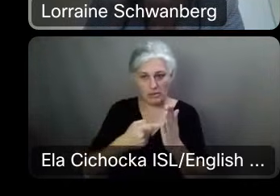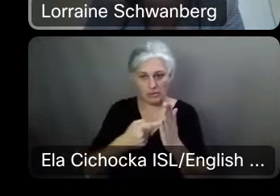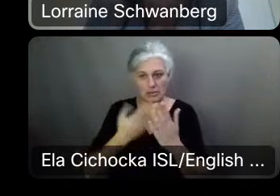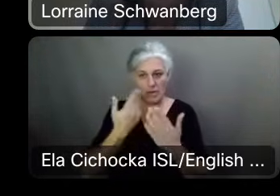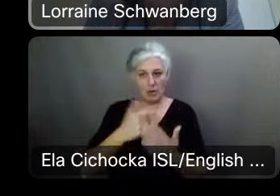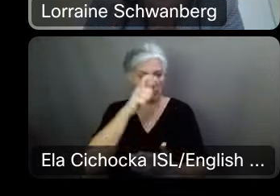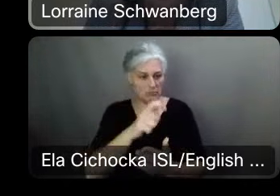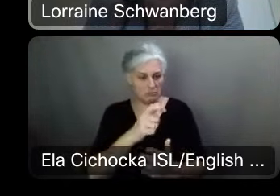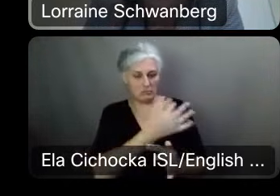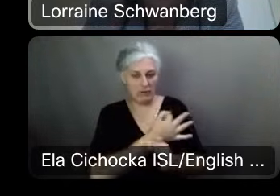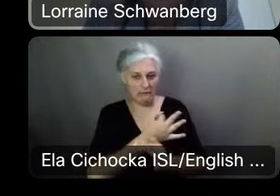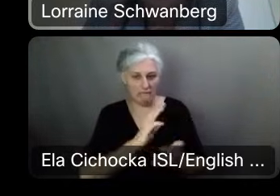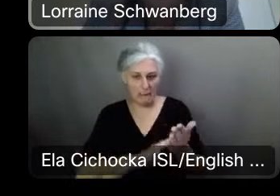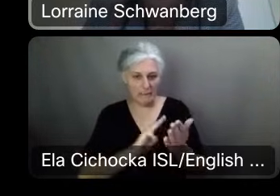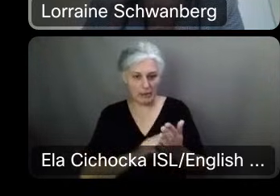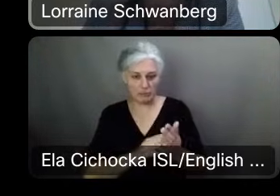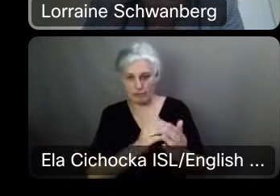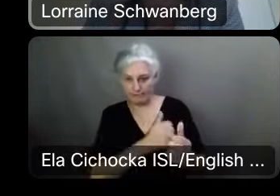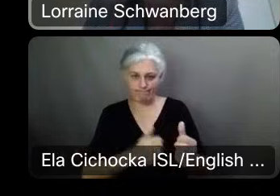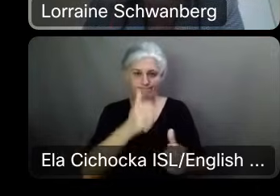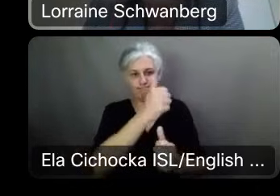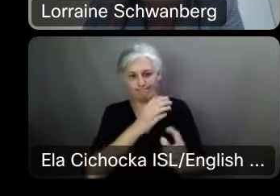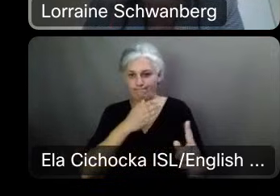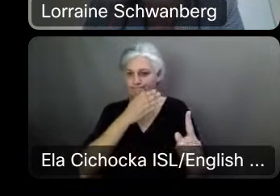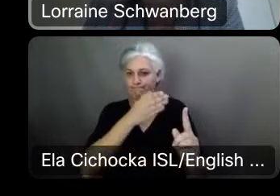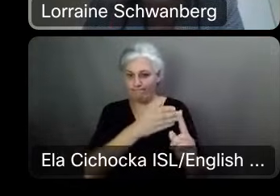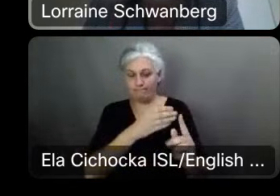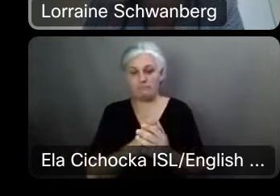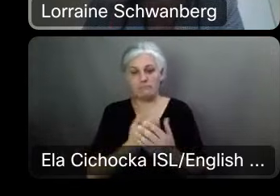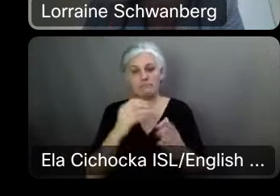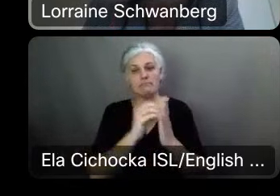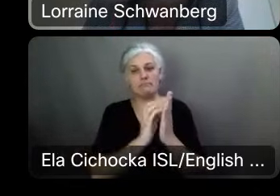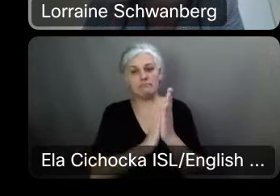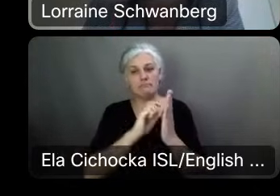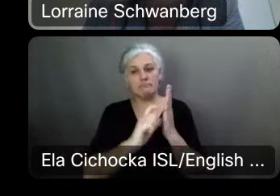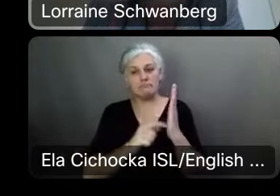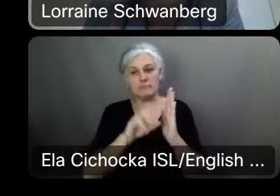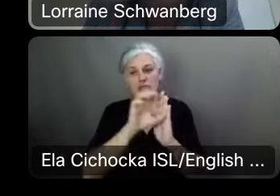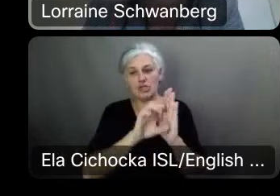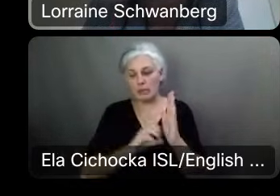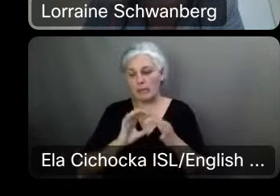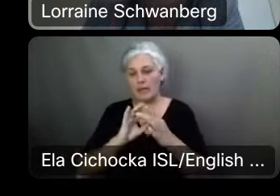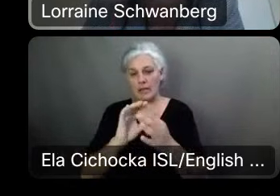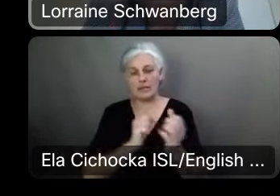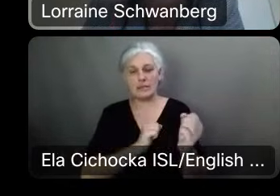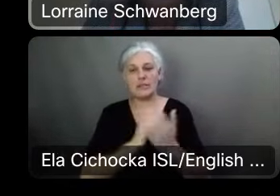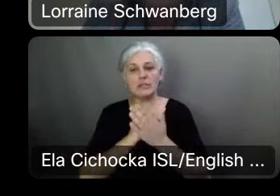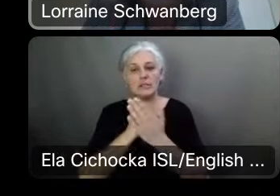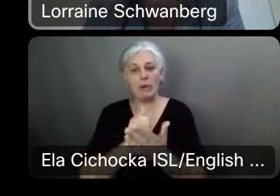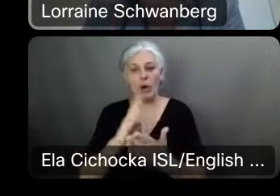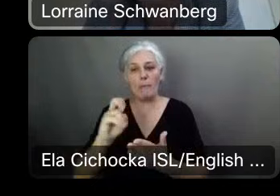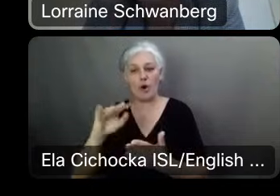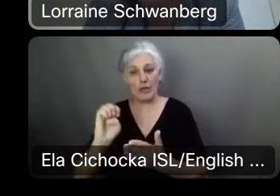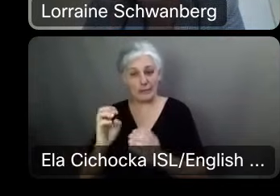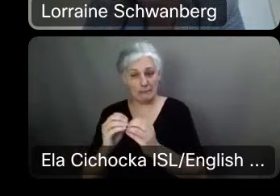and their family at the forefront of it. We have incorporated a particular chapter around supports, as Bernie referenced already,